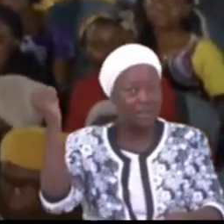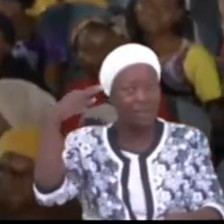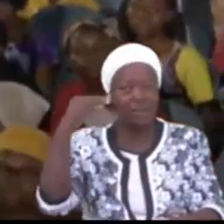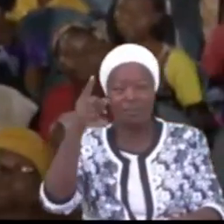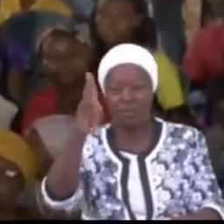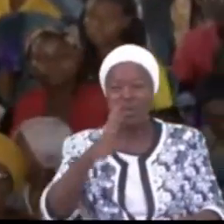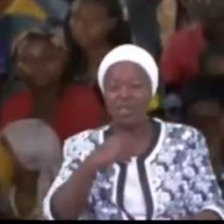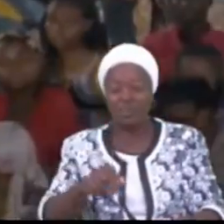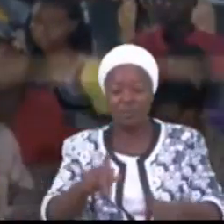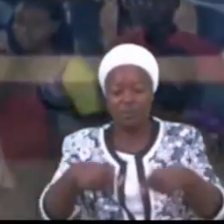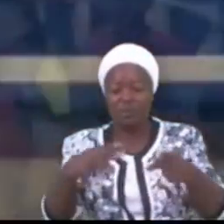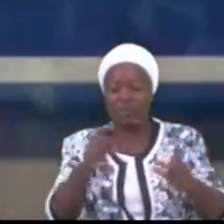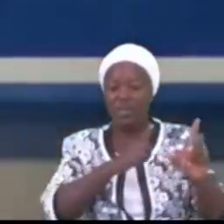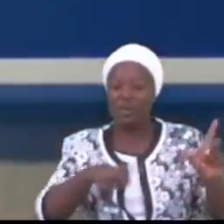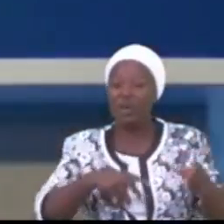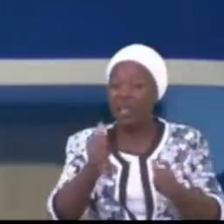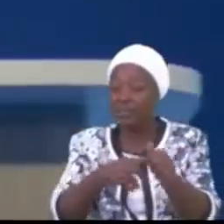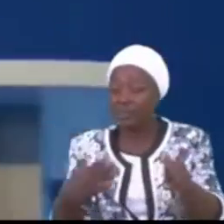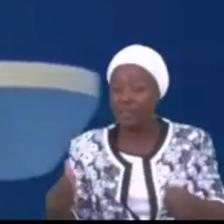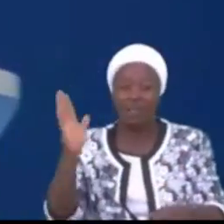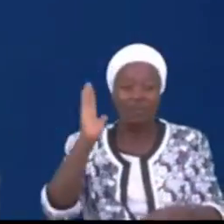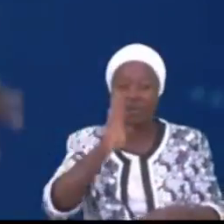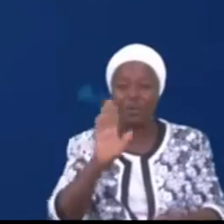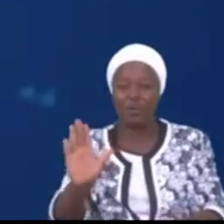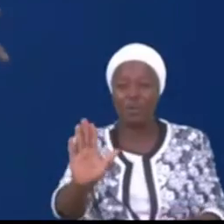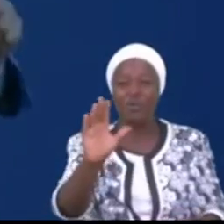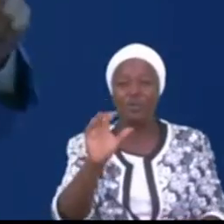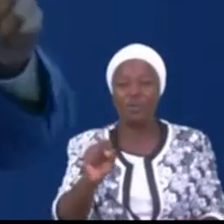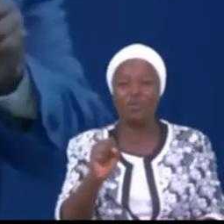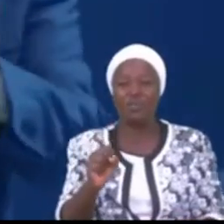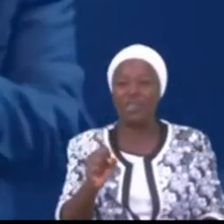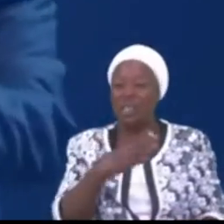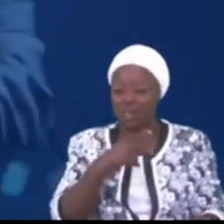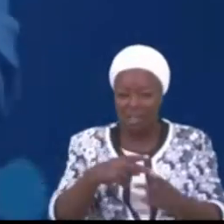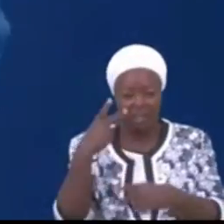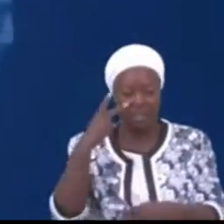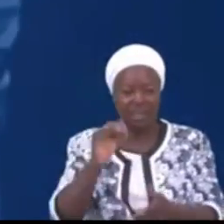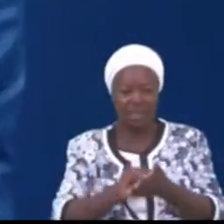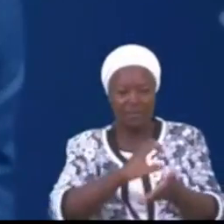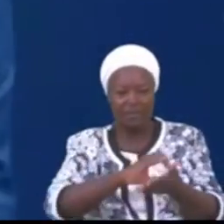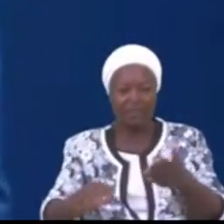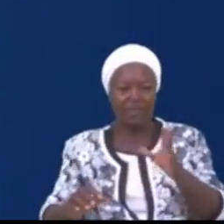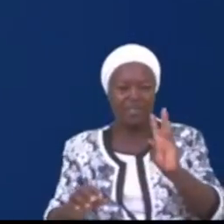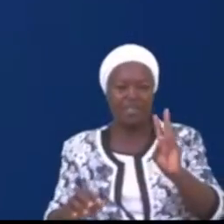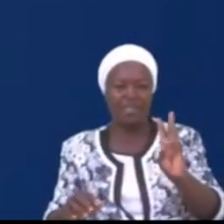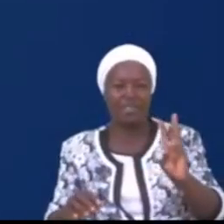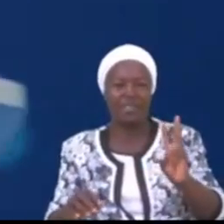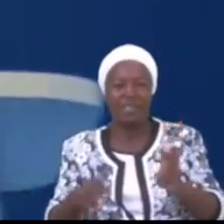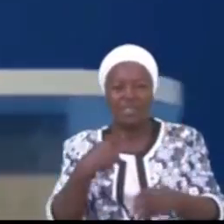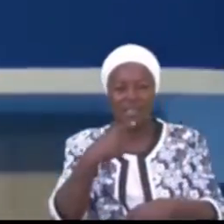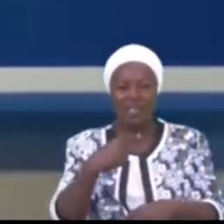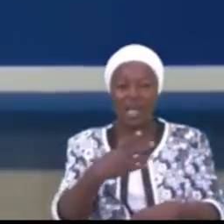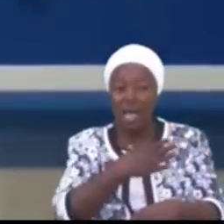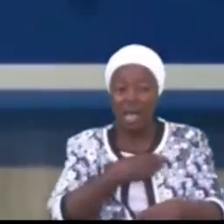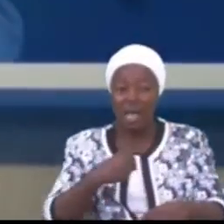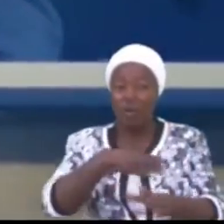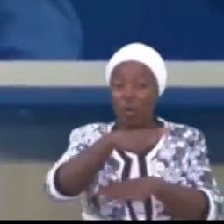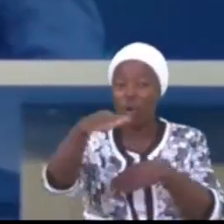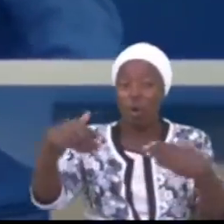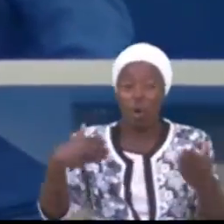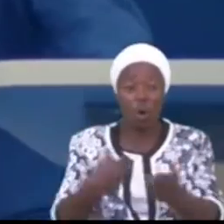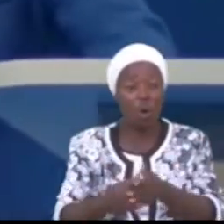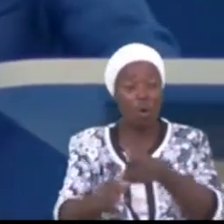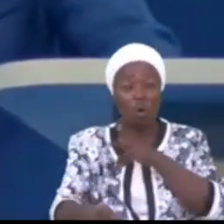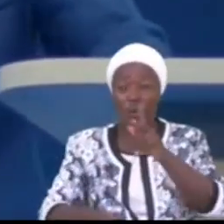Lord, everything will be yours. And then look at verse 6 there. In verse 6 there it says, and all